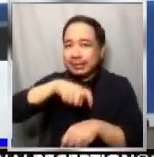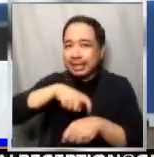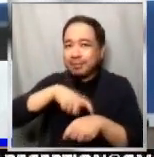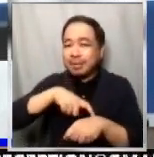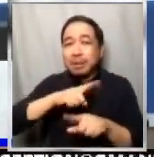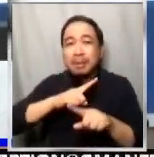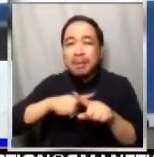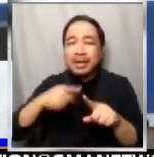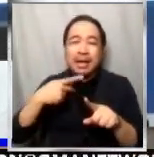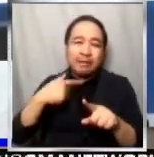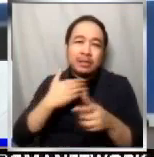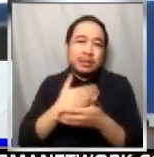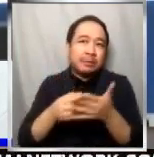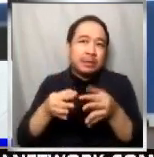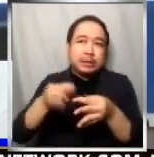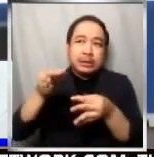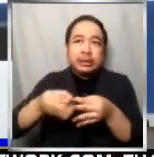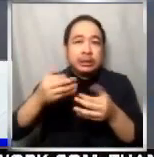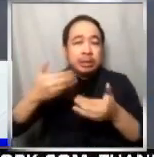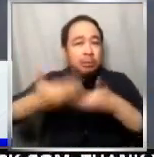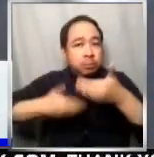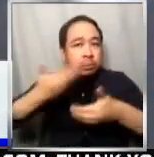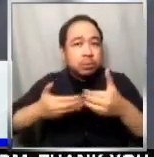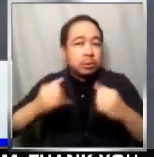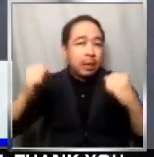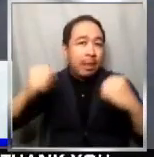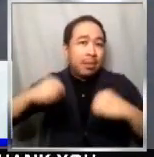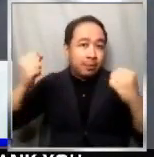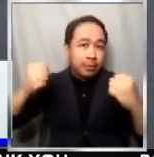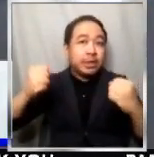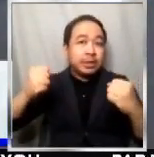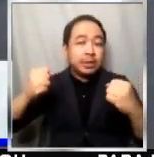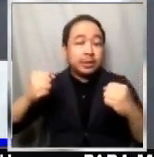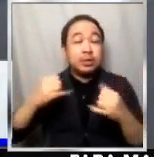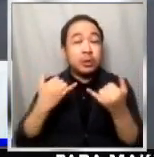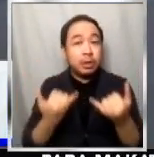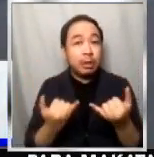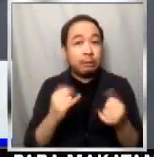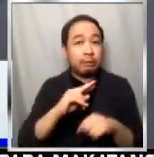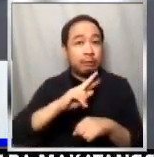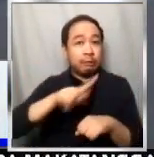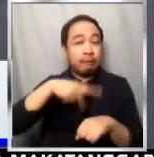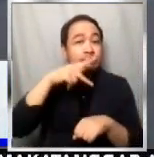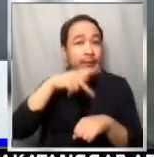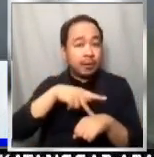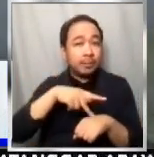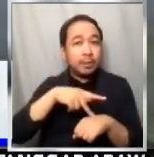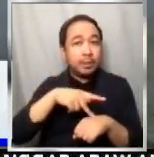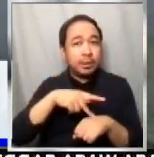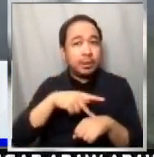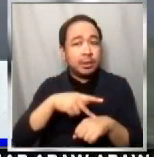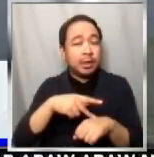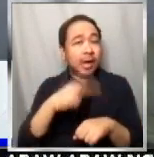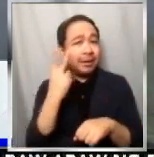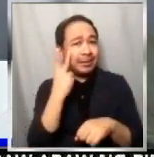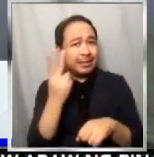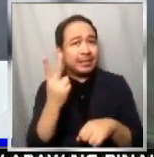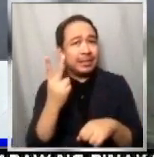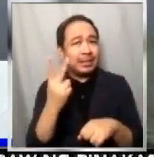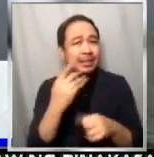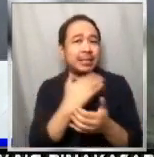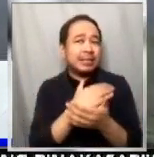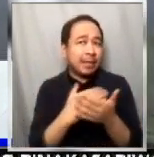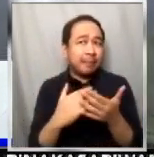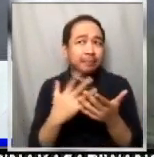BioNTech, the manufacturer, and the Philippines. I've seen some communication last night,